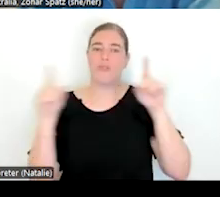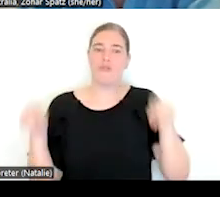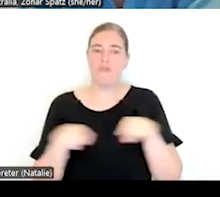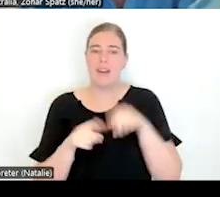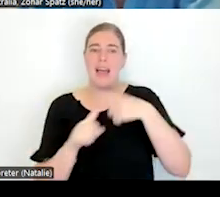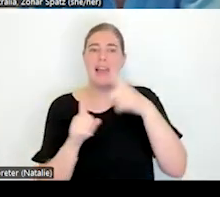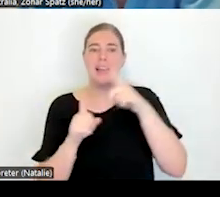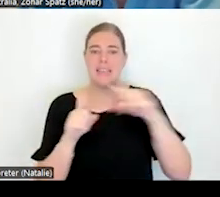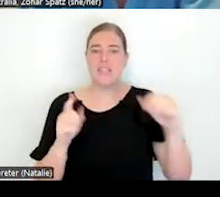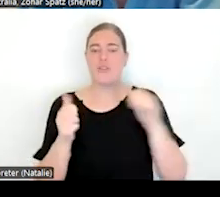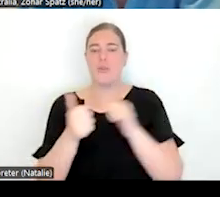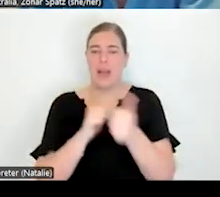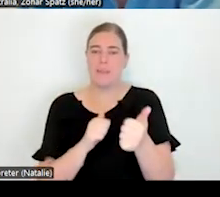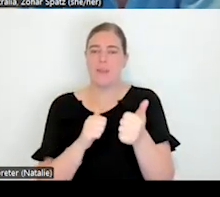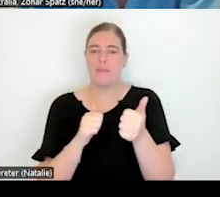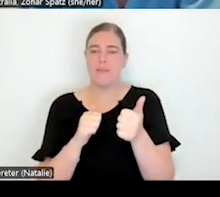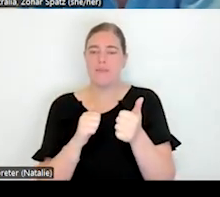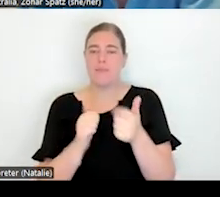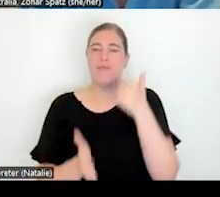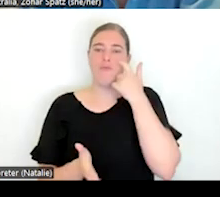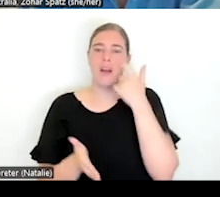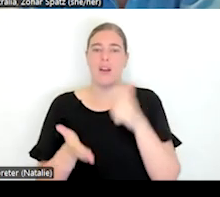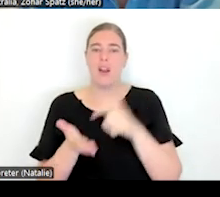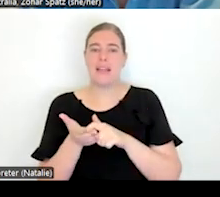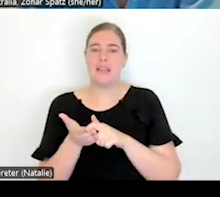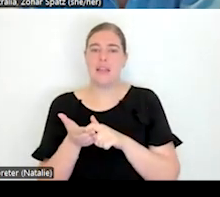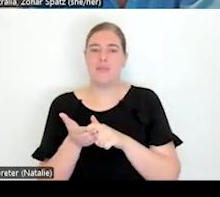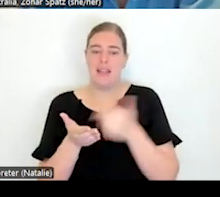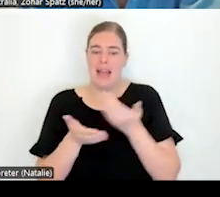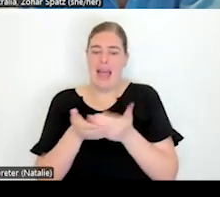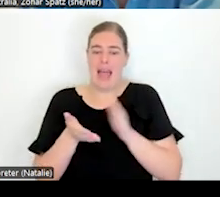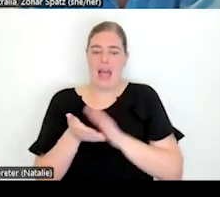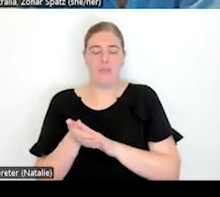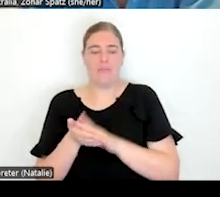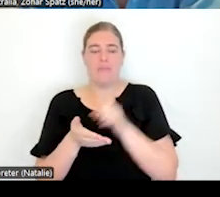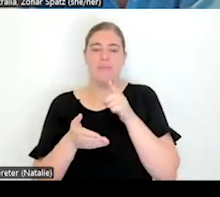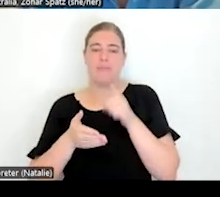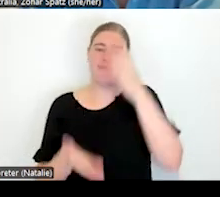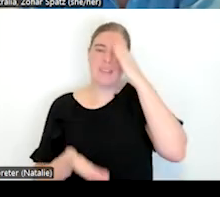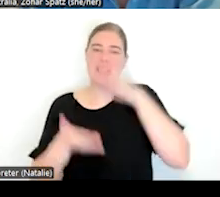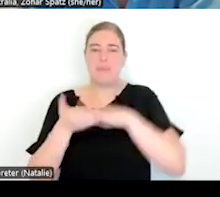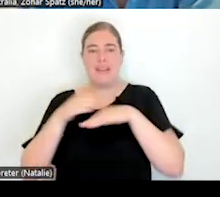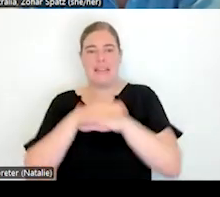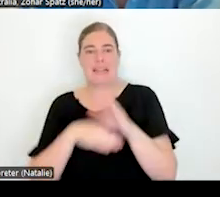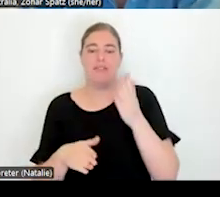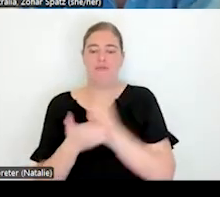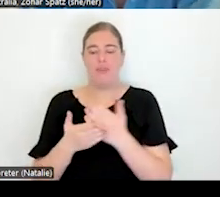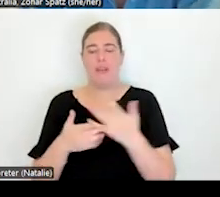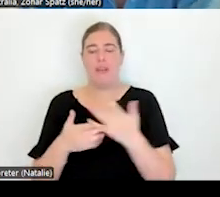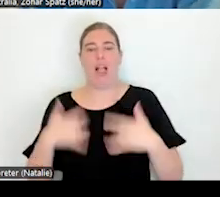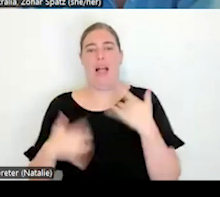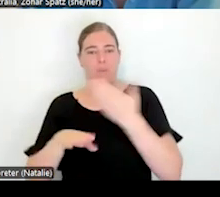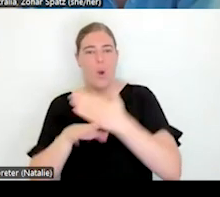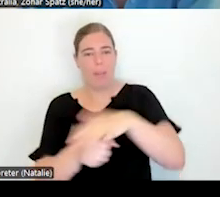games sectors, recognising the environments these sectors operate in as workplaces. The aims of